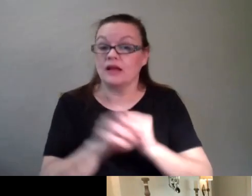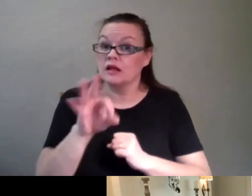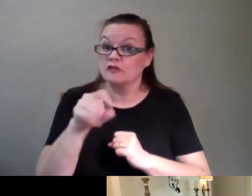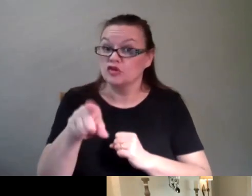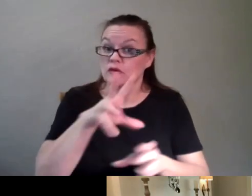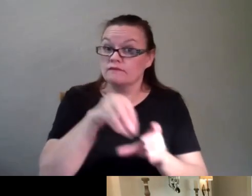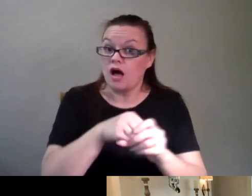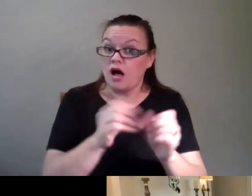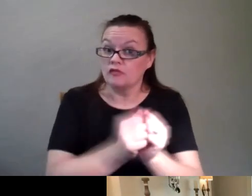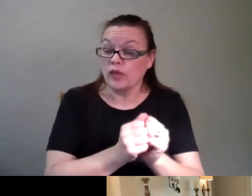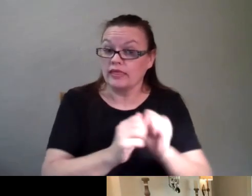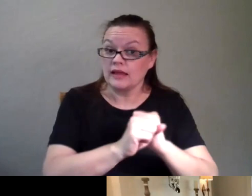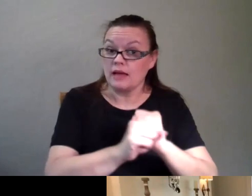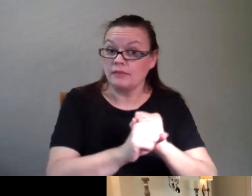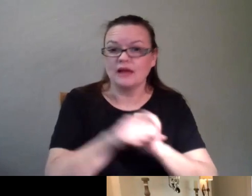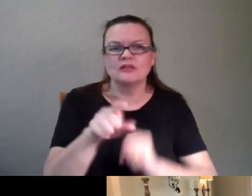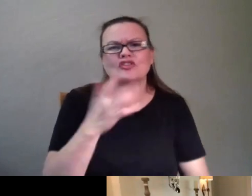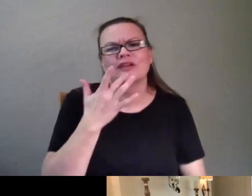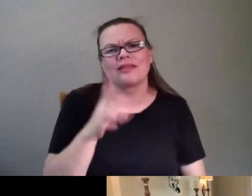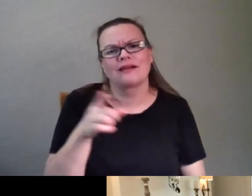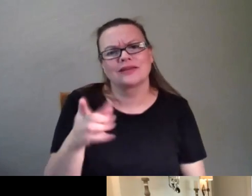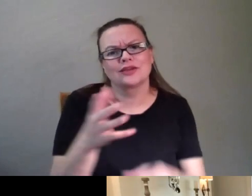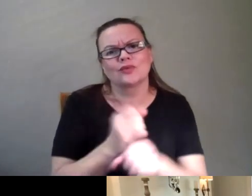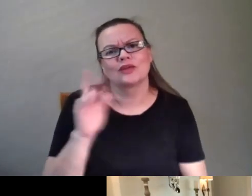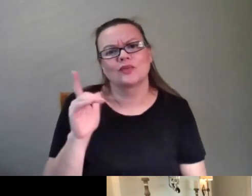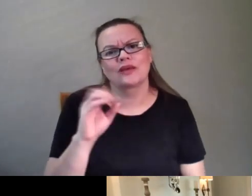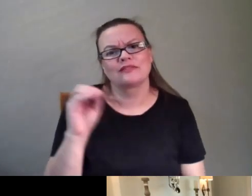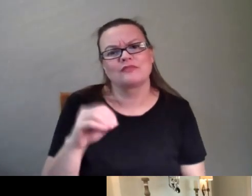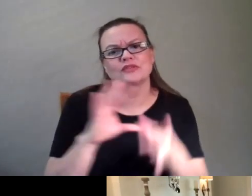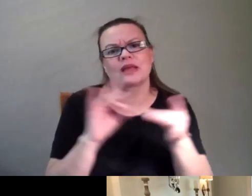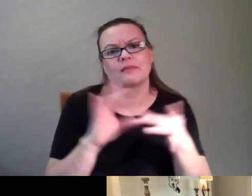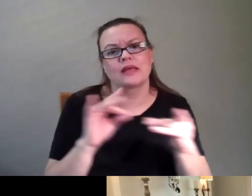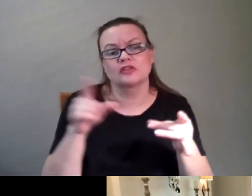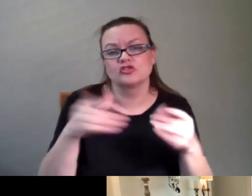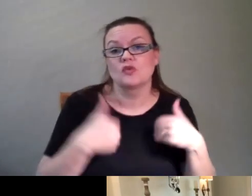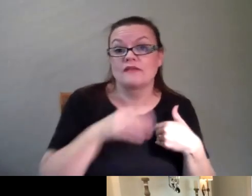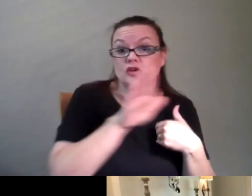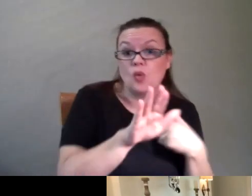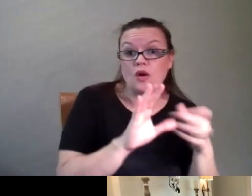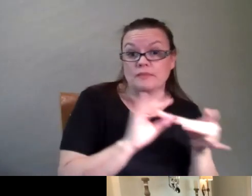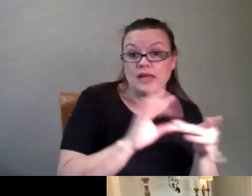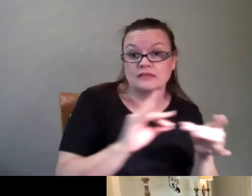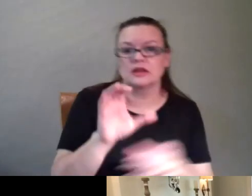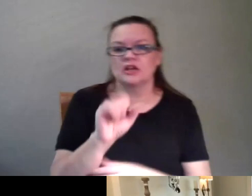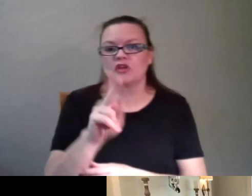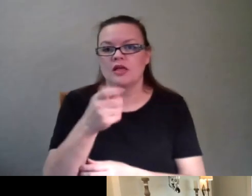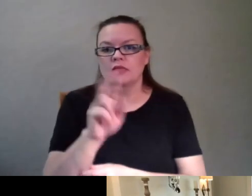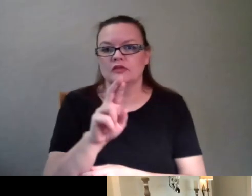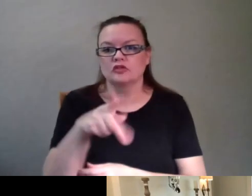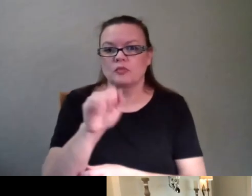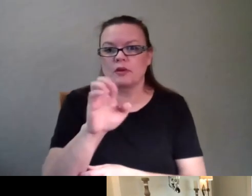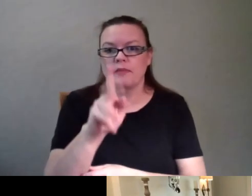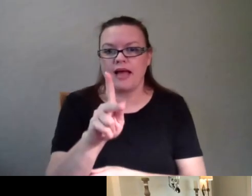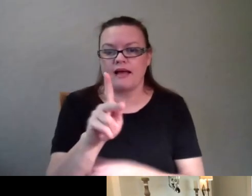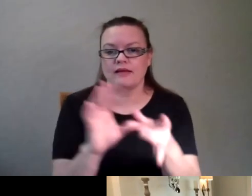have 25% of the message, because you have your message, you have the super PAC message for you, the